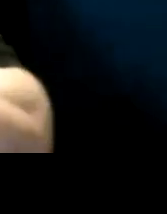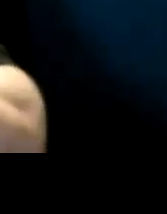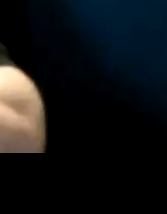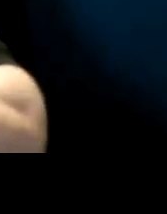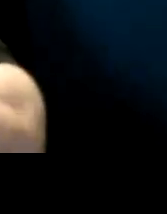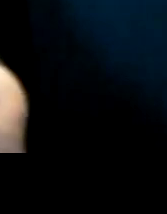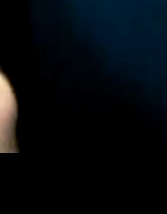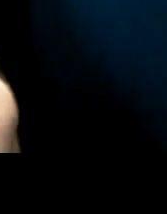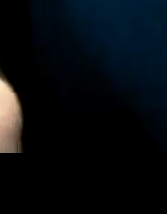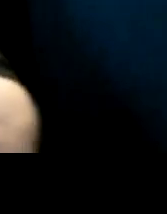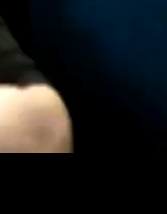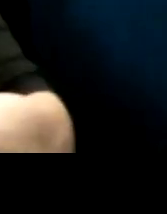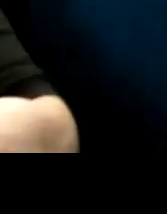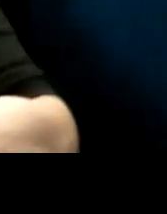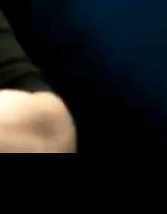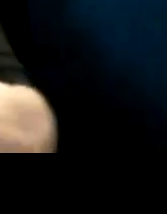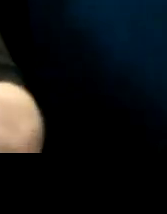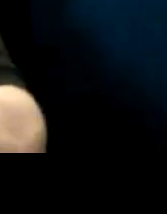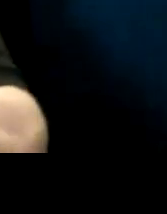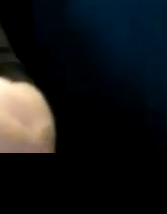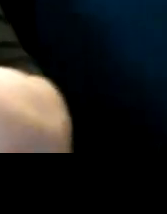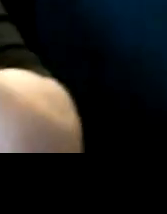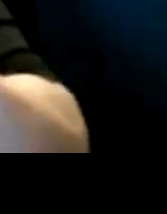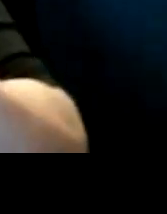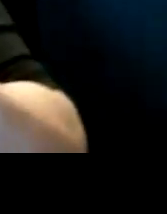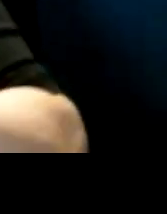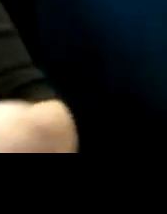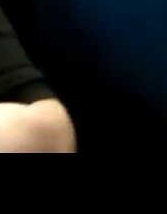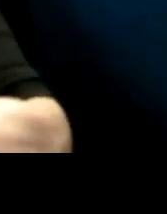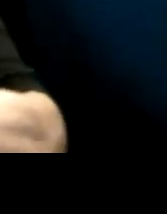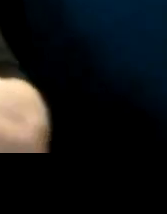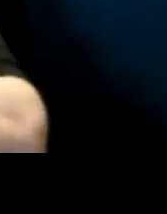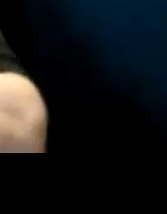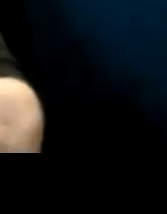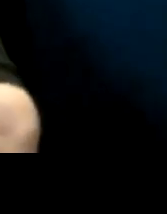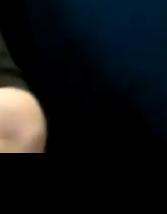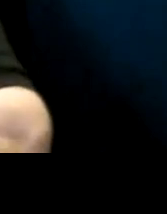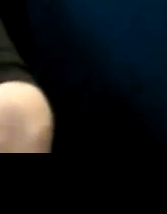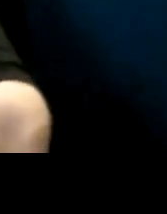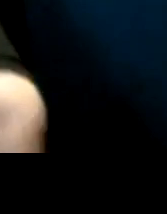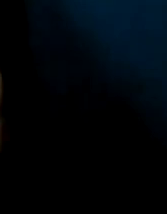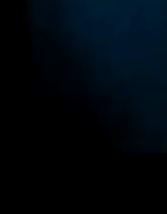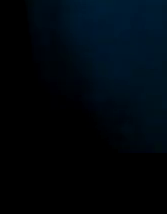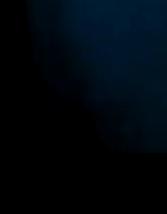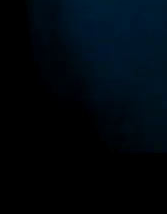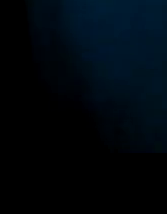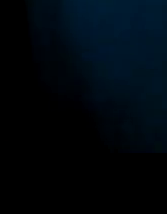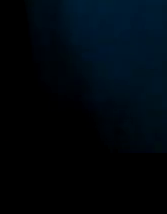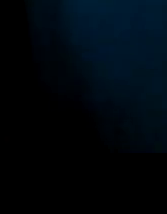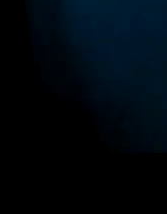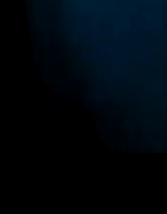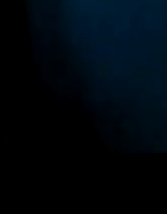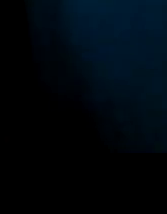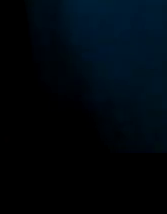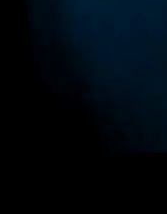abuse. And every one of these has different types of indicators, different things that are done.